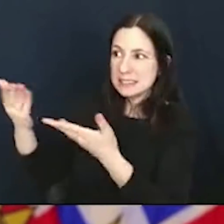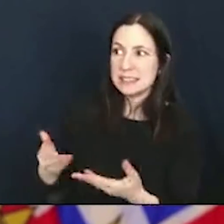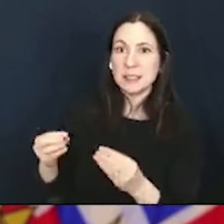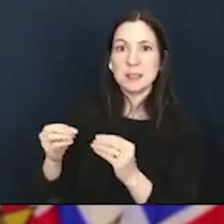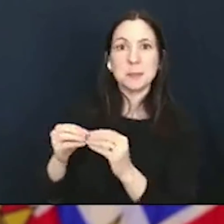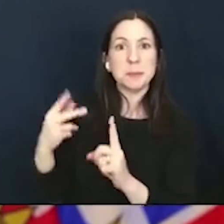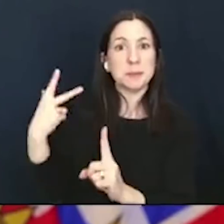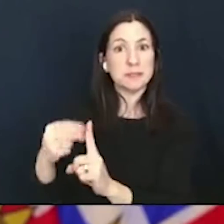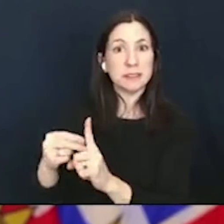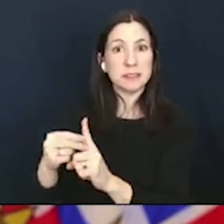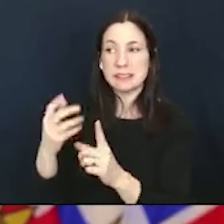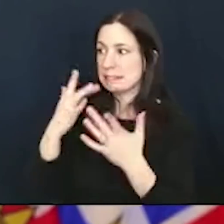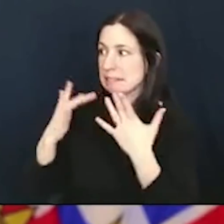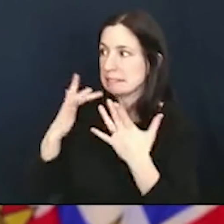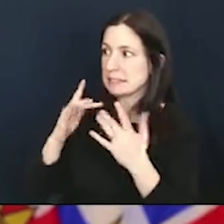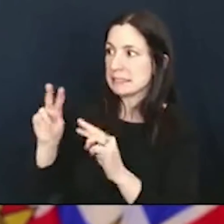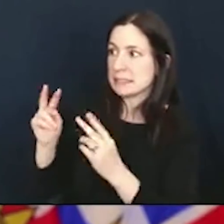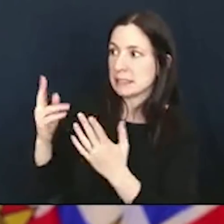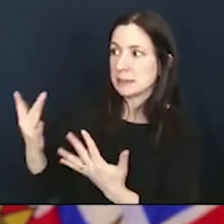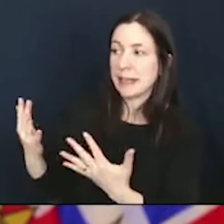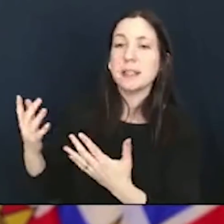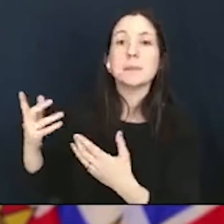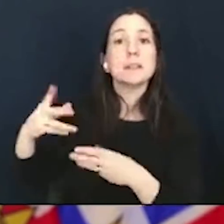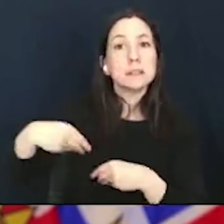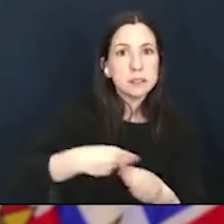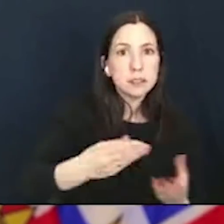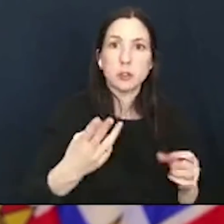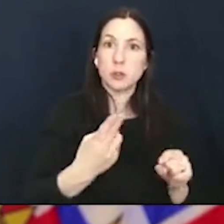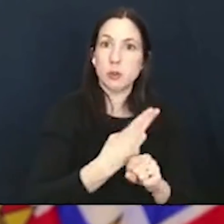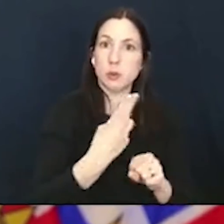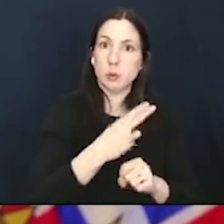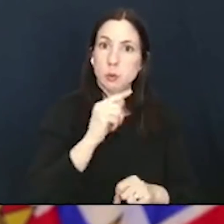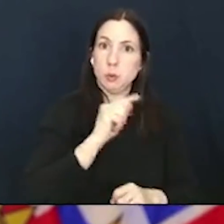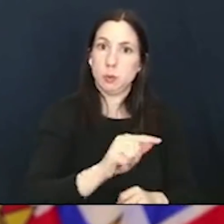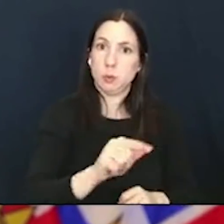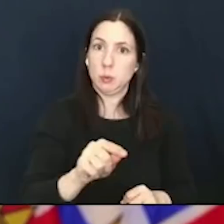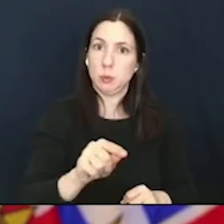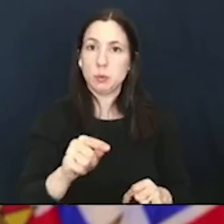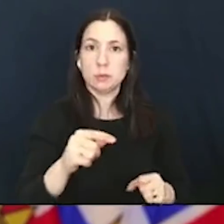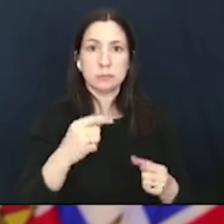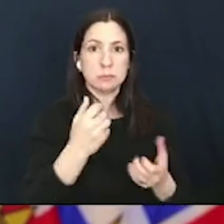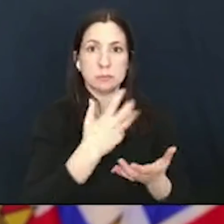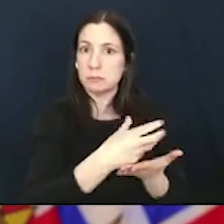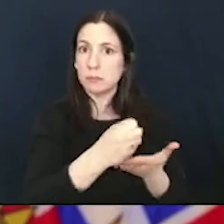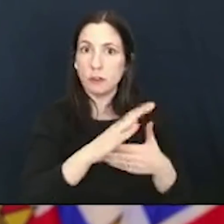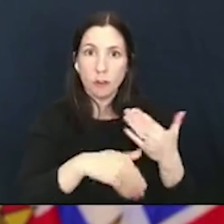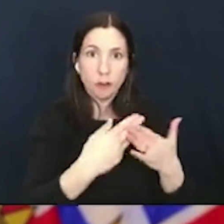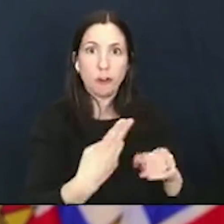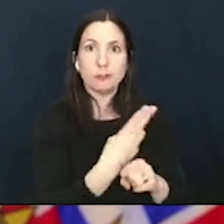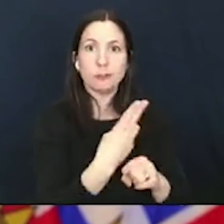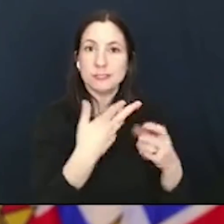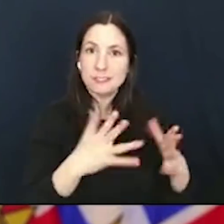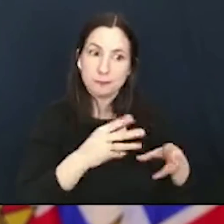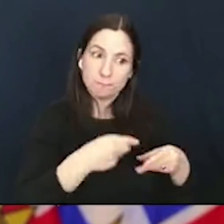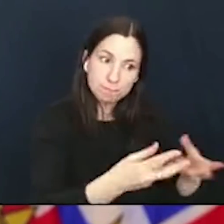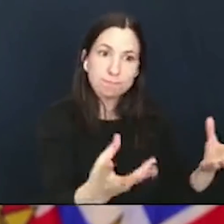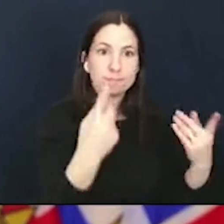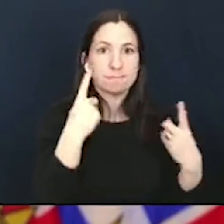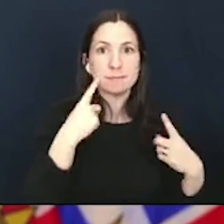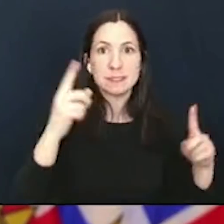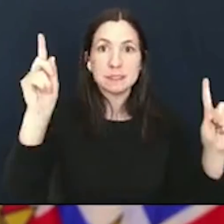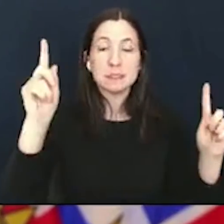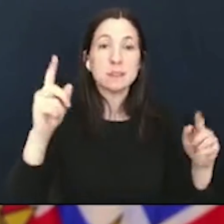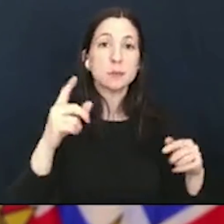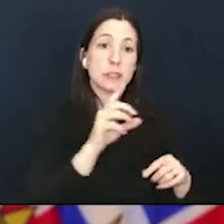the vaccine that we have had to address some of the urgent outbreaks that were happening in our communities, in our long-term care homes,